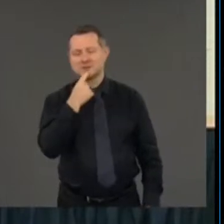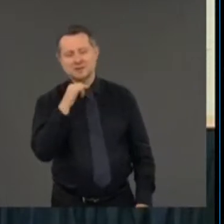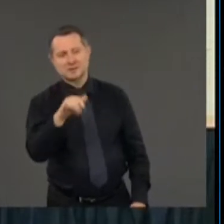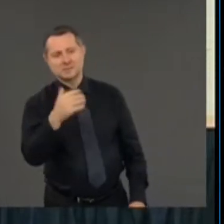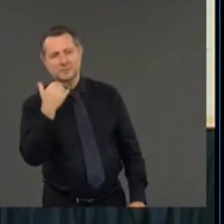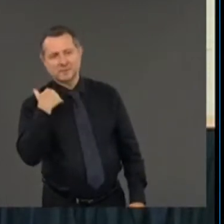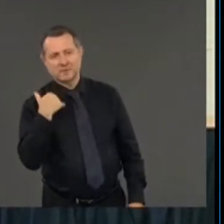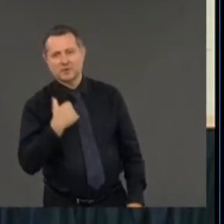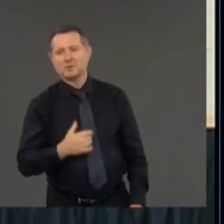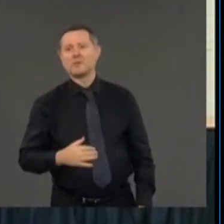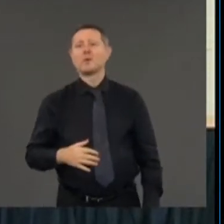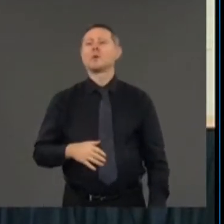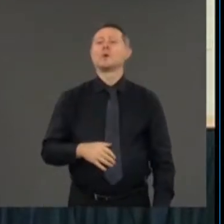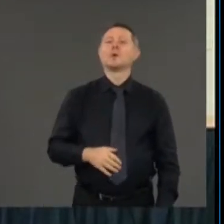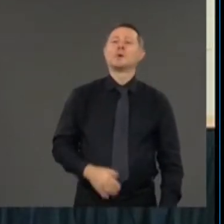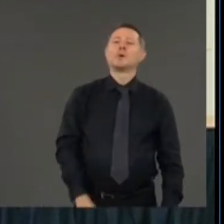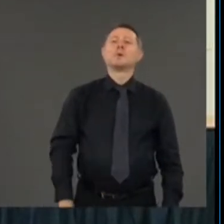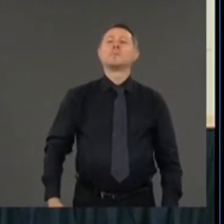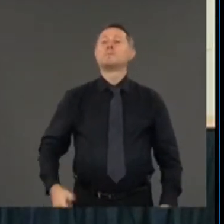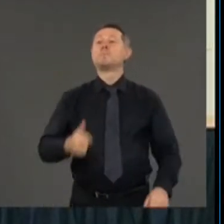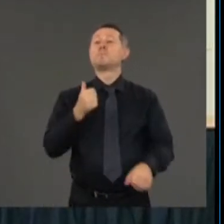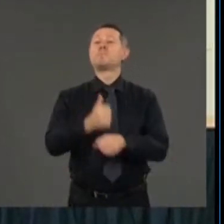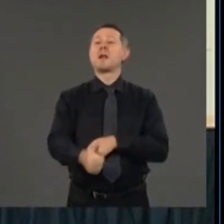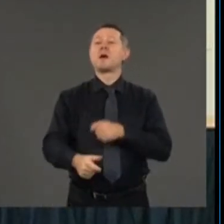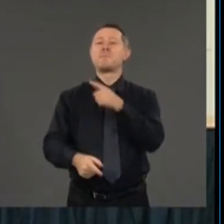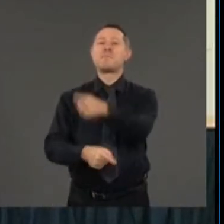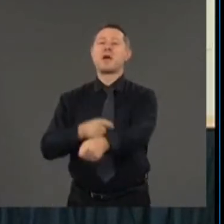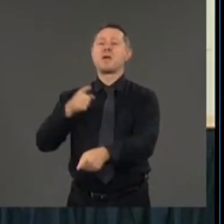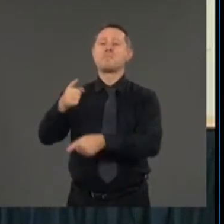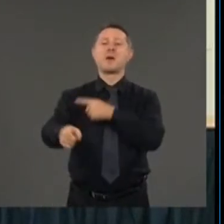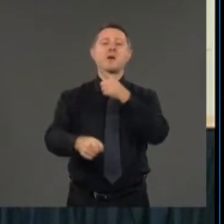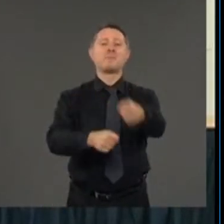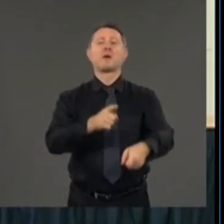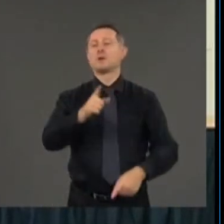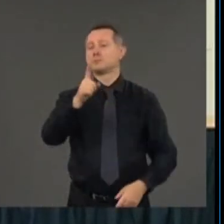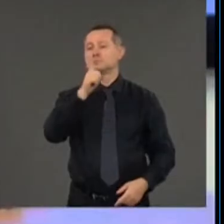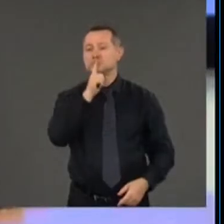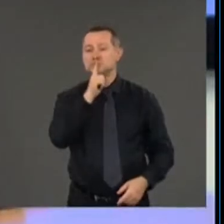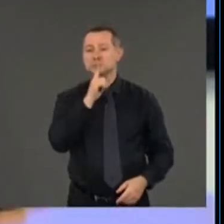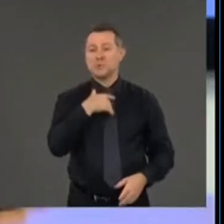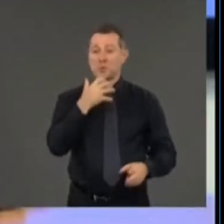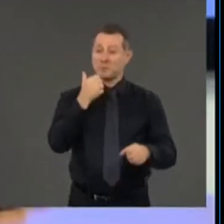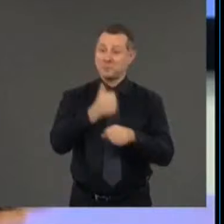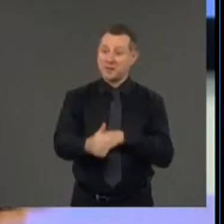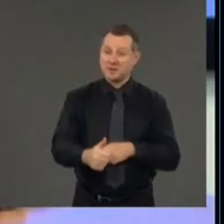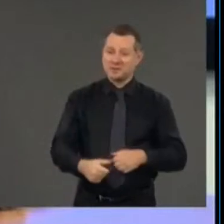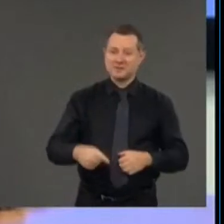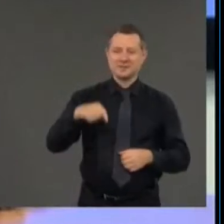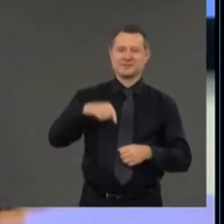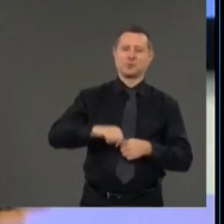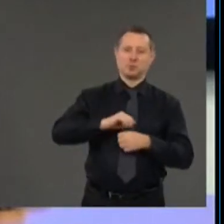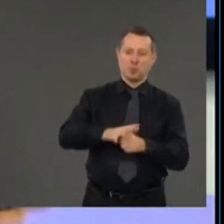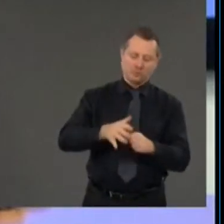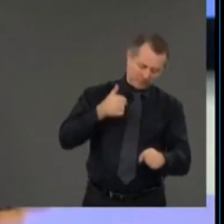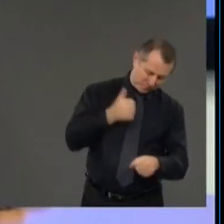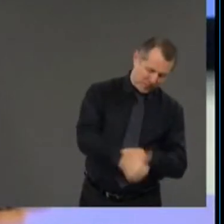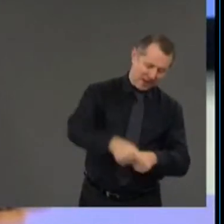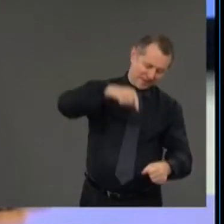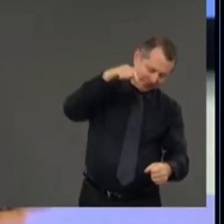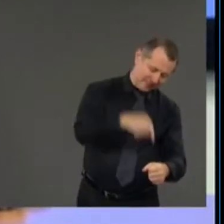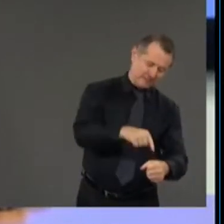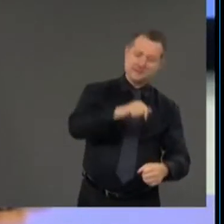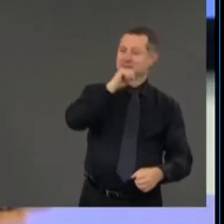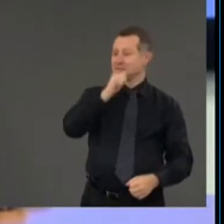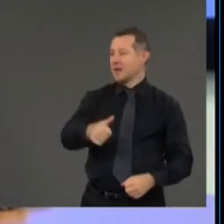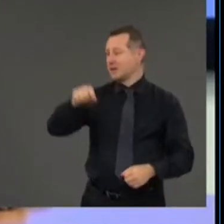that there's no reason to place blame. If you're going to place blame, I would blame the coronavirus, COVID-19. That's where I would put the blame on all